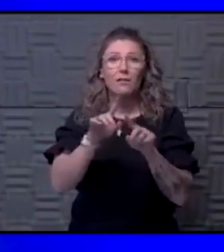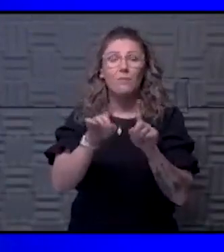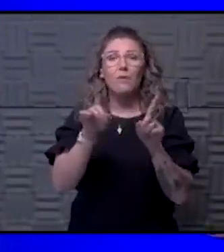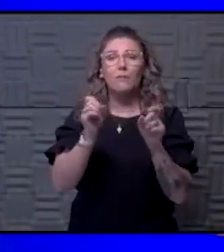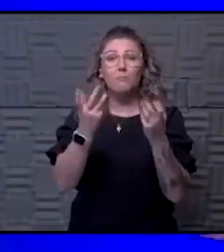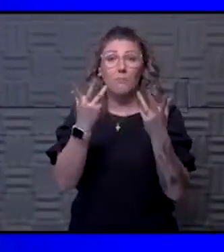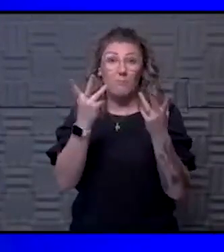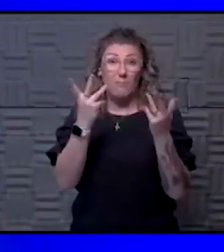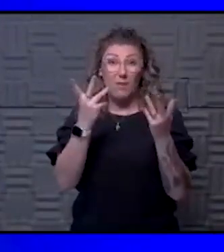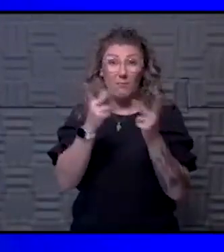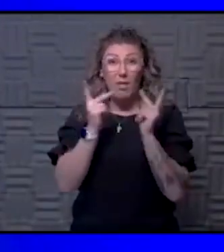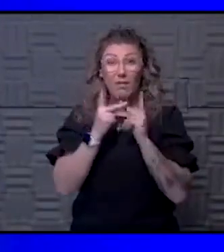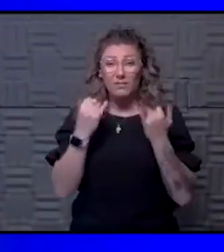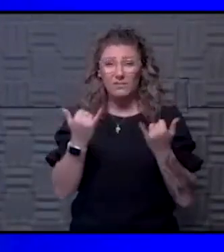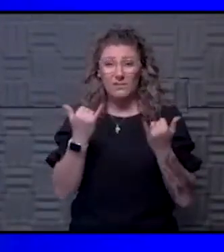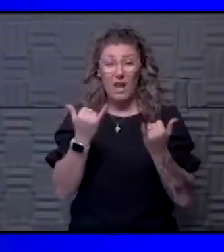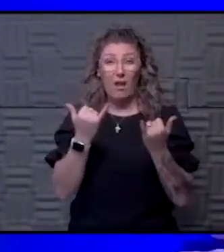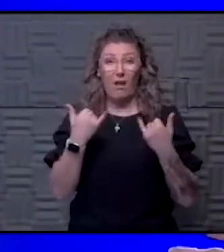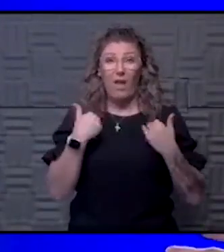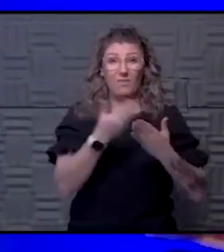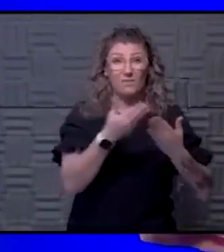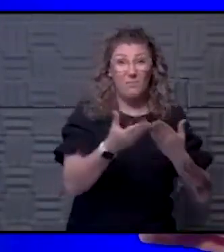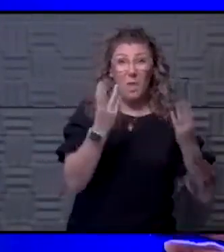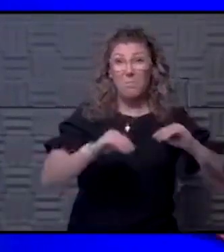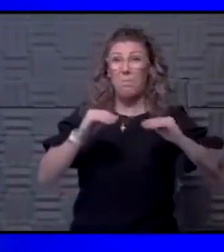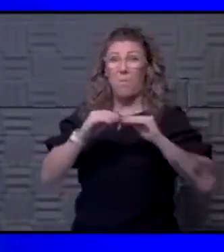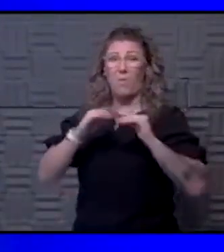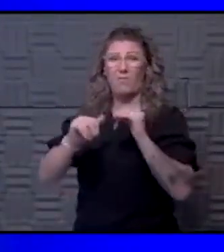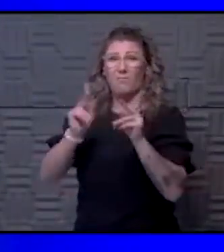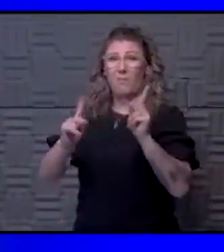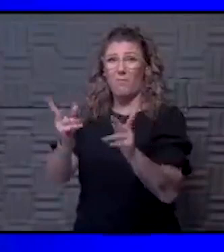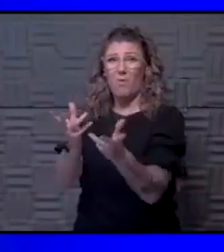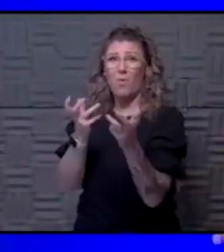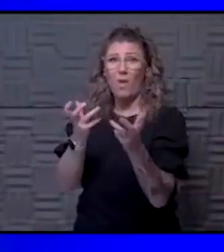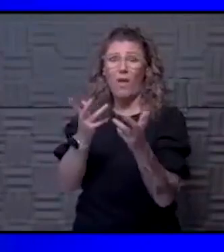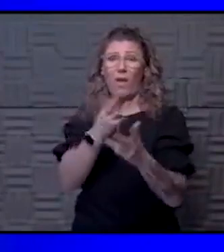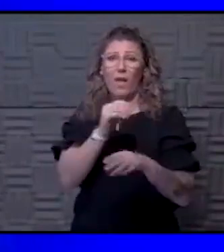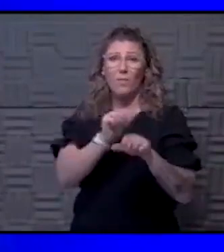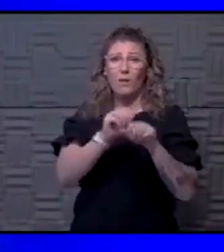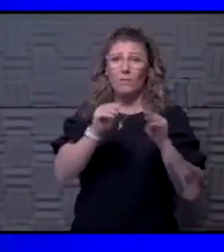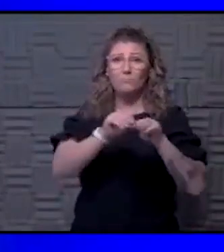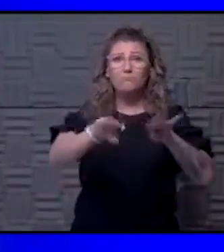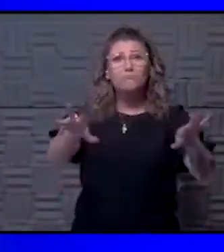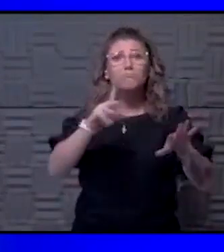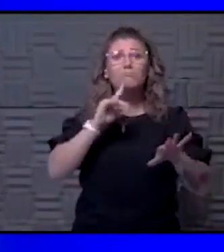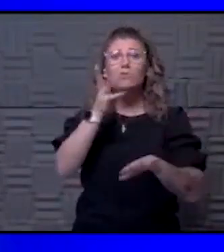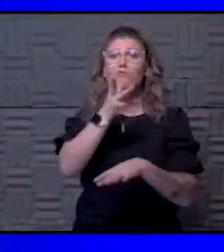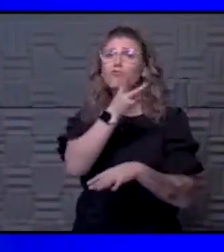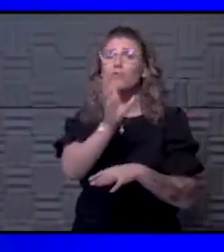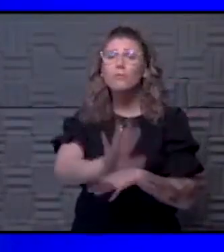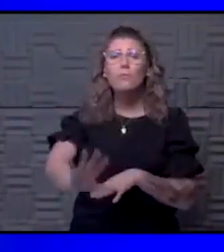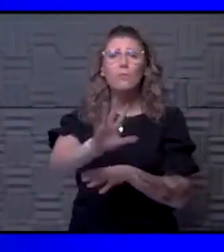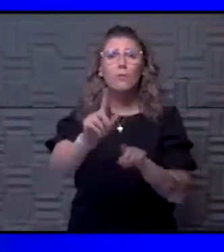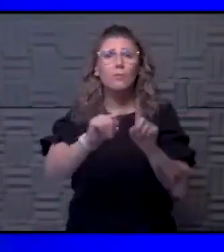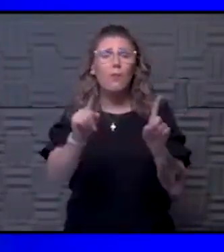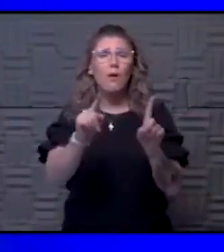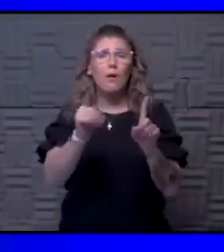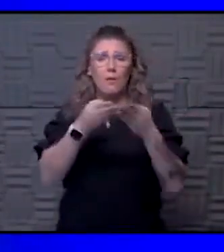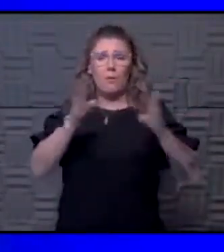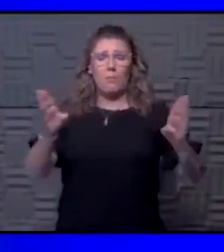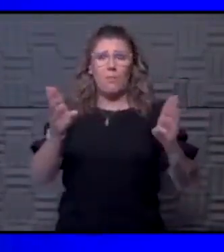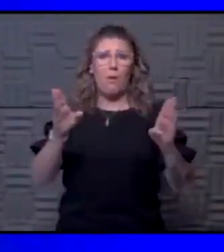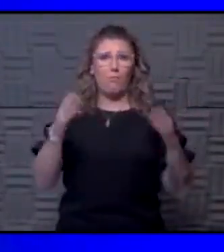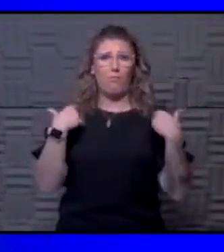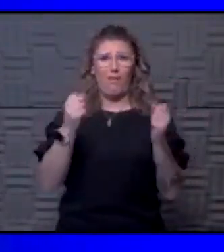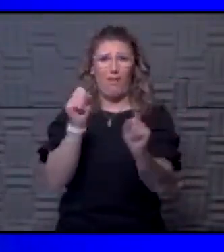supply greater than demand. And we're going to get there, urban areas, if we aren't very quickly. But the next stage is always, from a public health perspective, from a